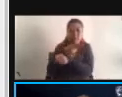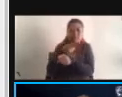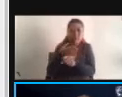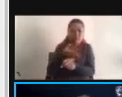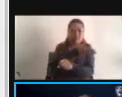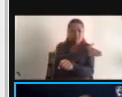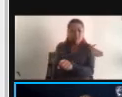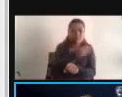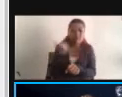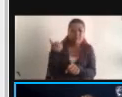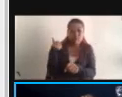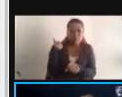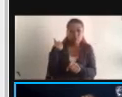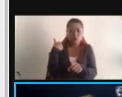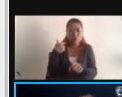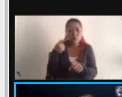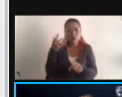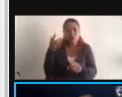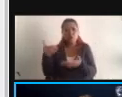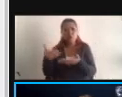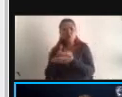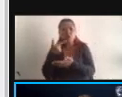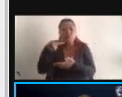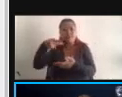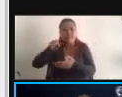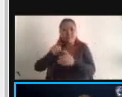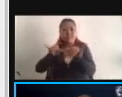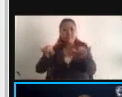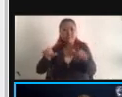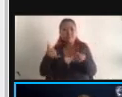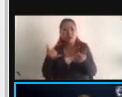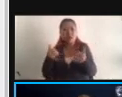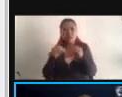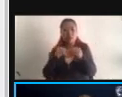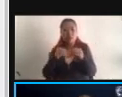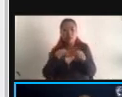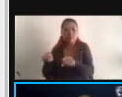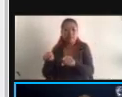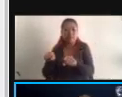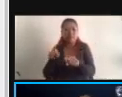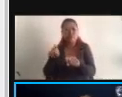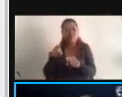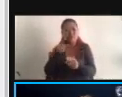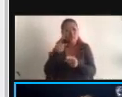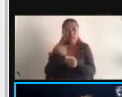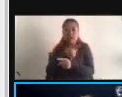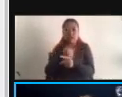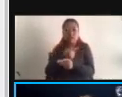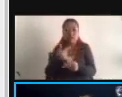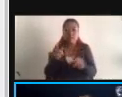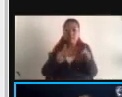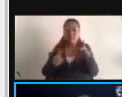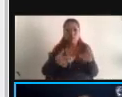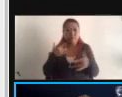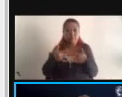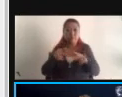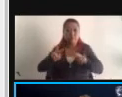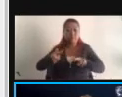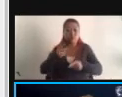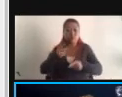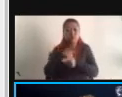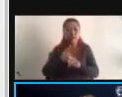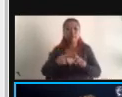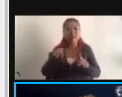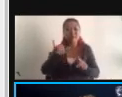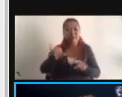a brand new GPS system. And so this accuracy was just welcomed, right? However, on this